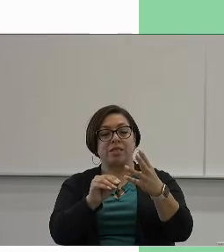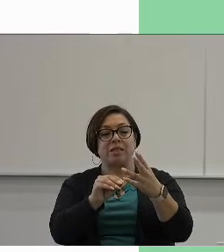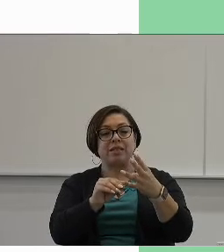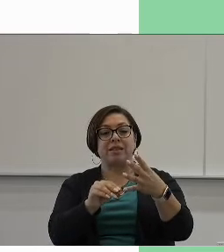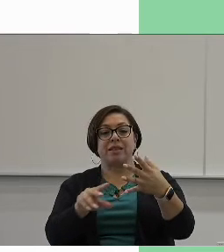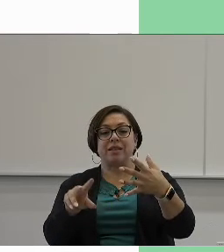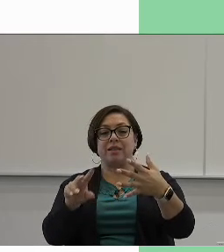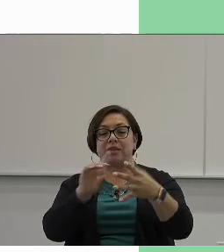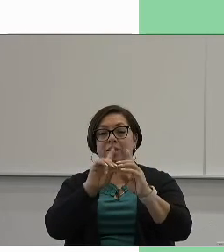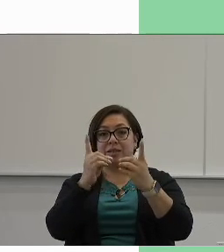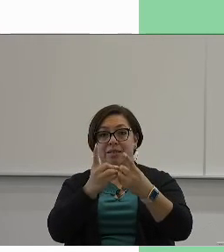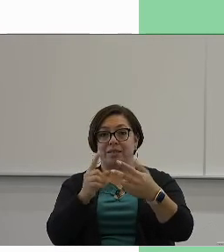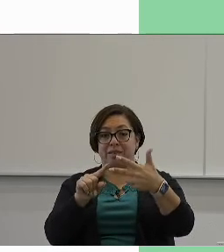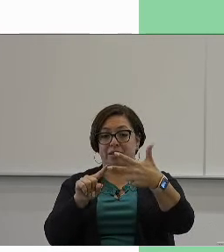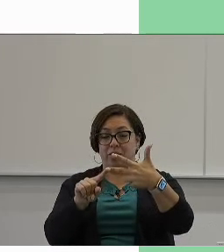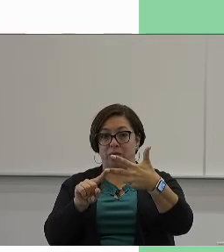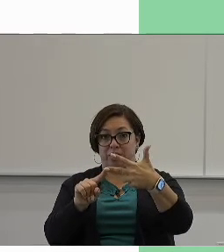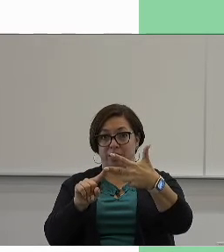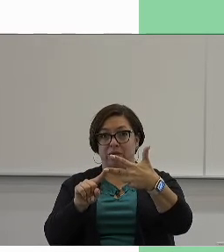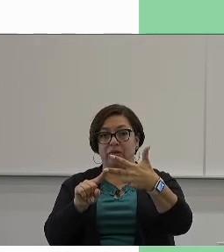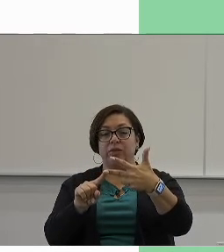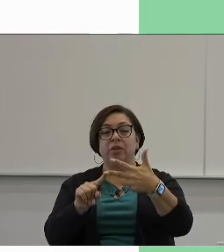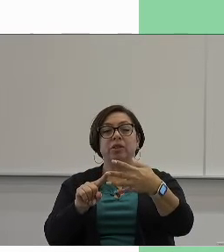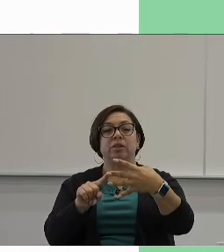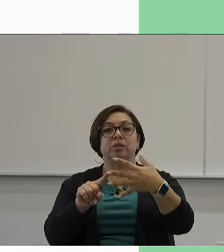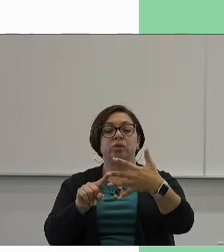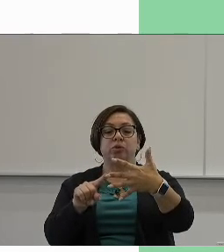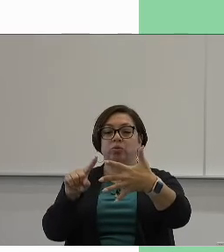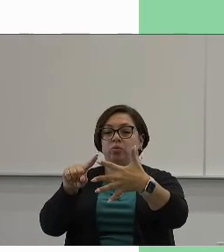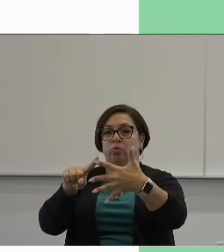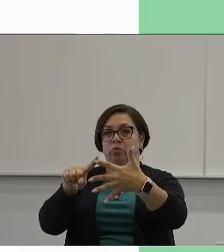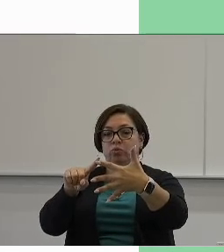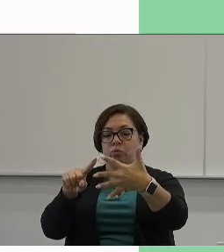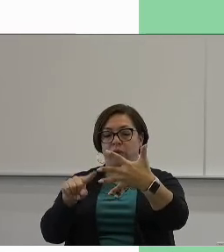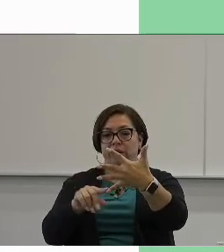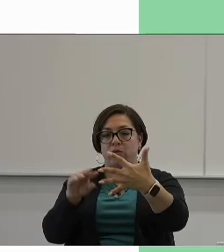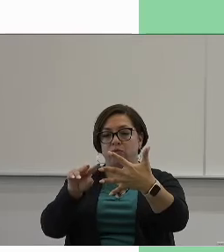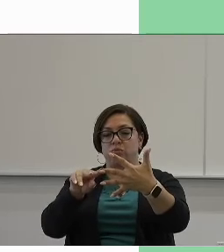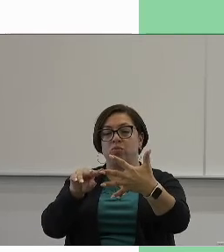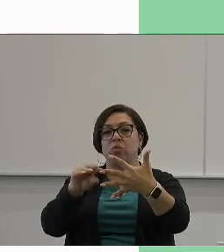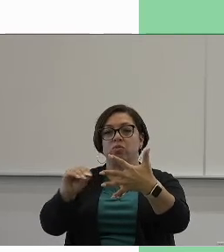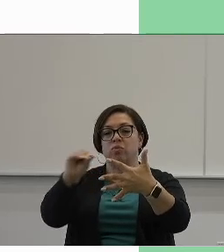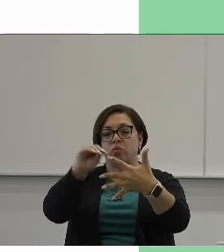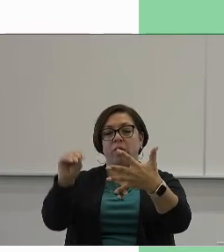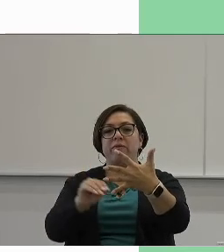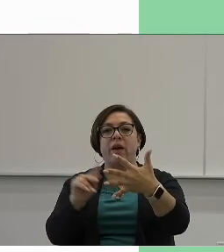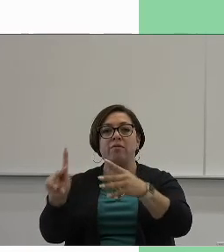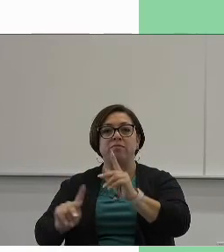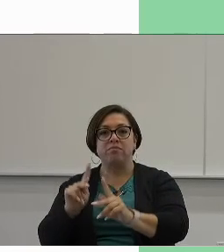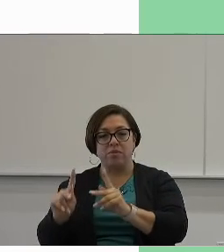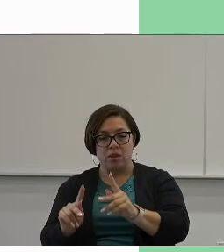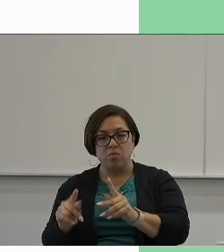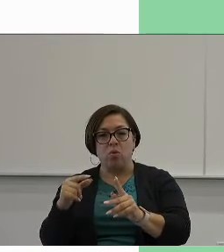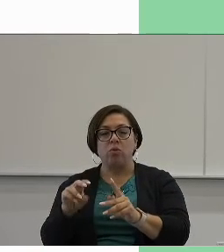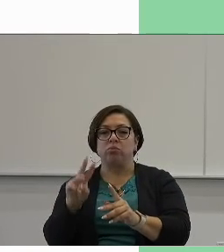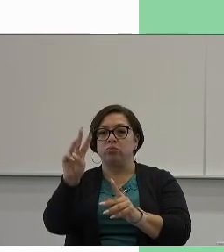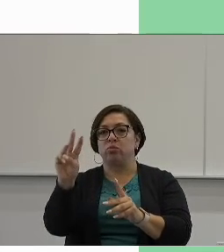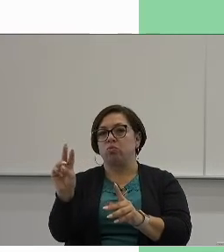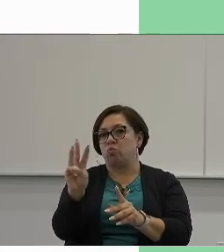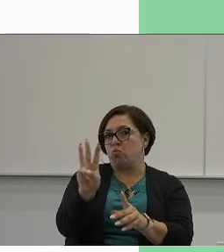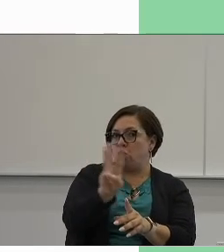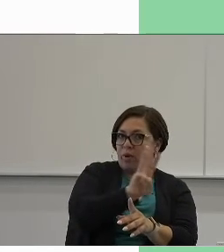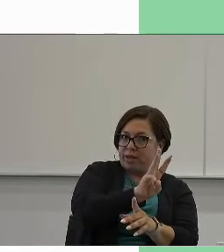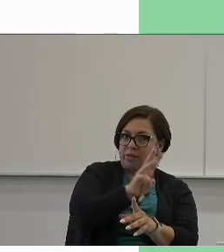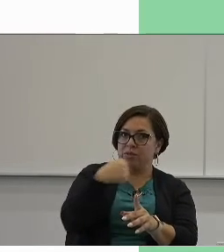and 5, and then spreading back west across. So again, the overall goal that we needed to achieve here is